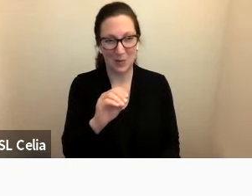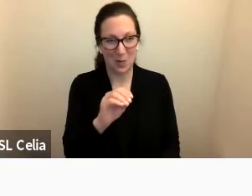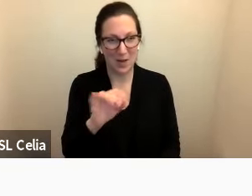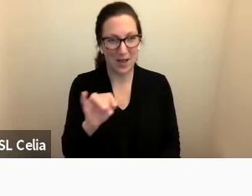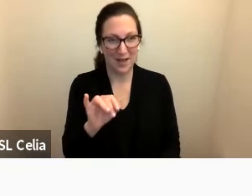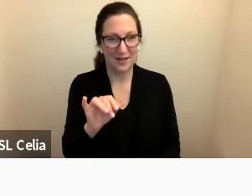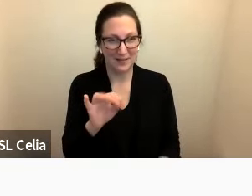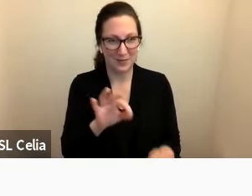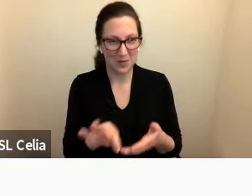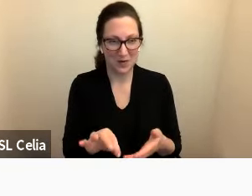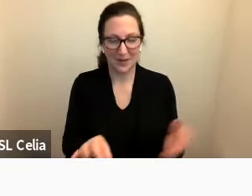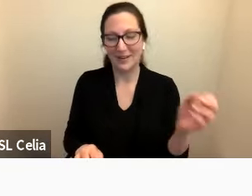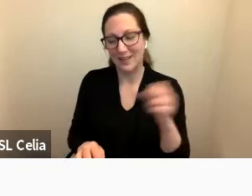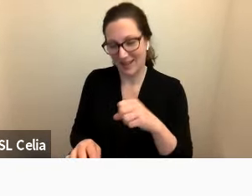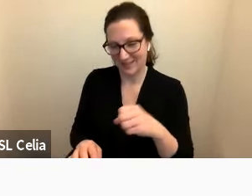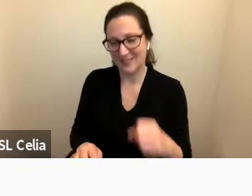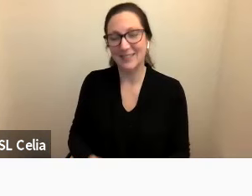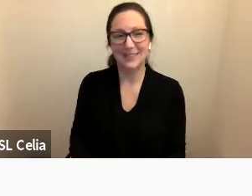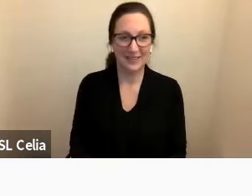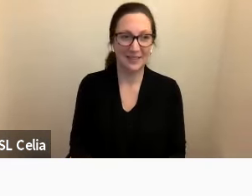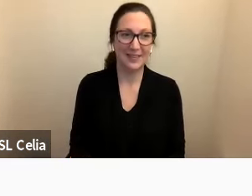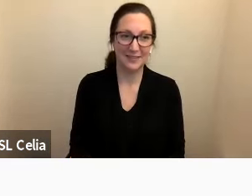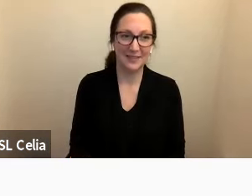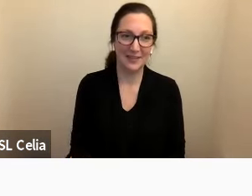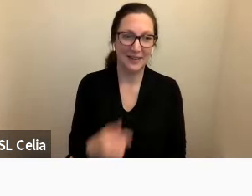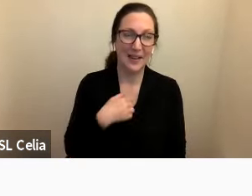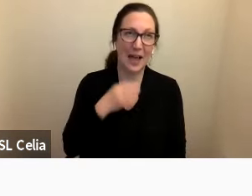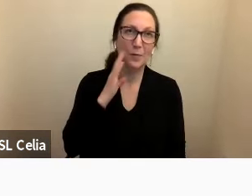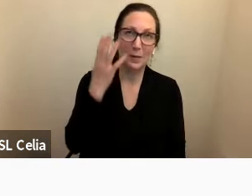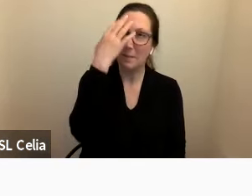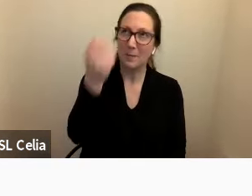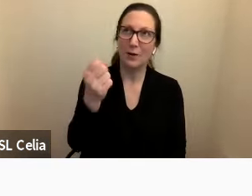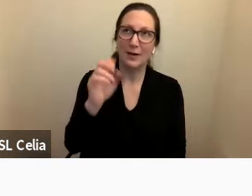We can do that, yes. By the end of this, I will have memorized them, but I don't have that done yet.